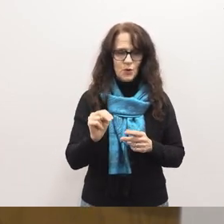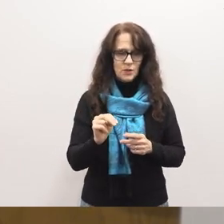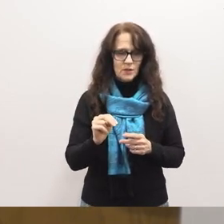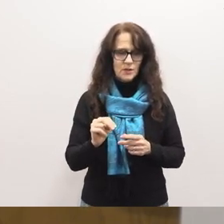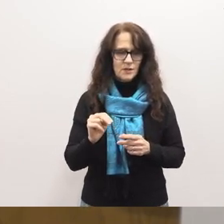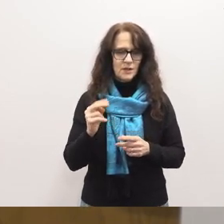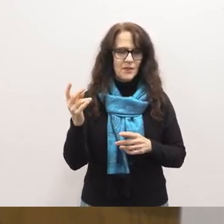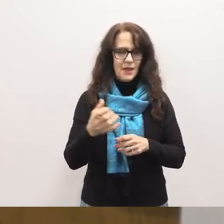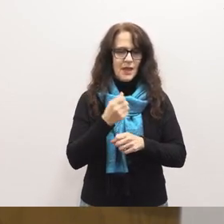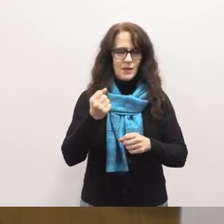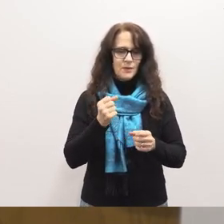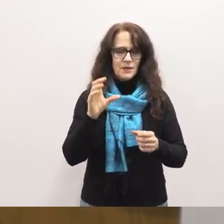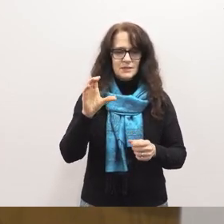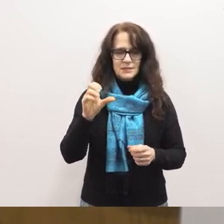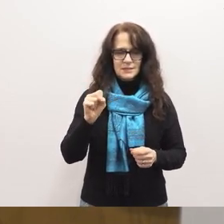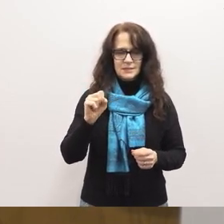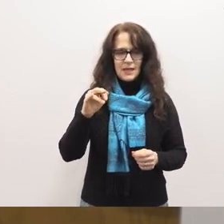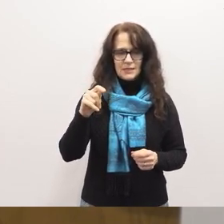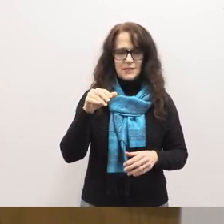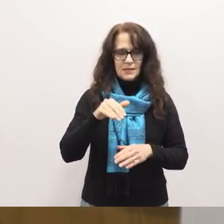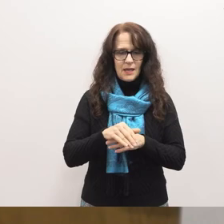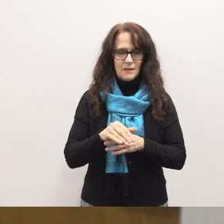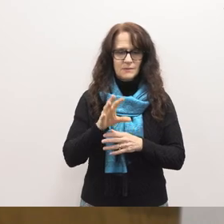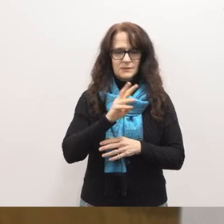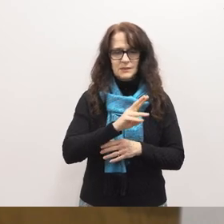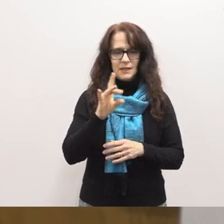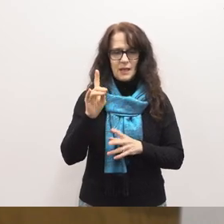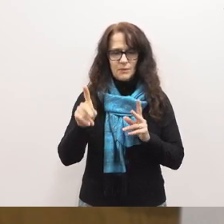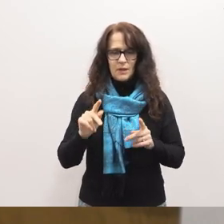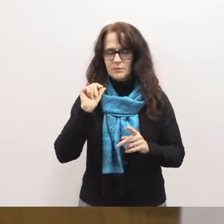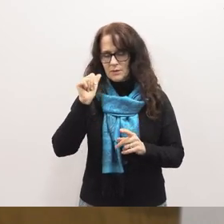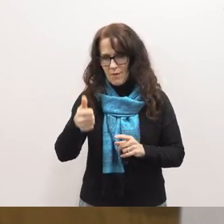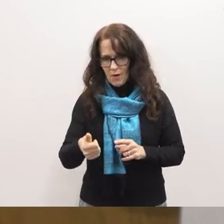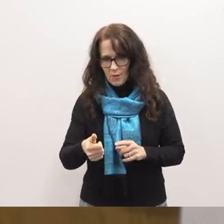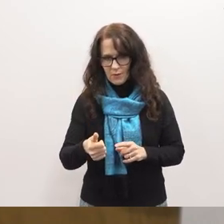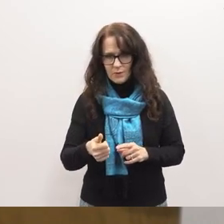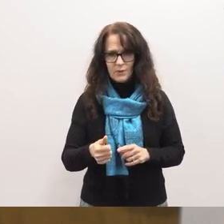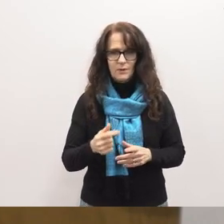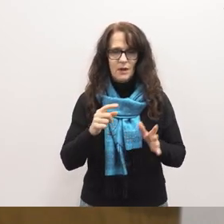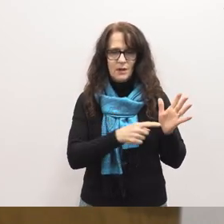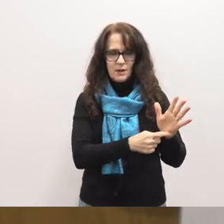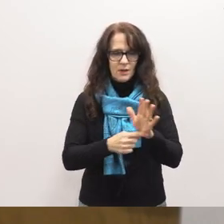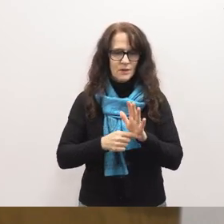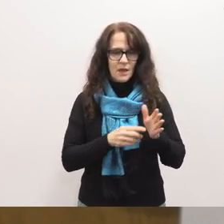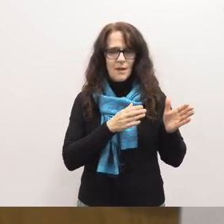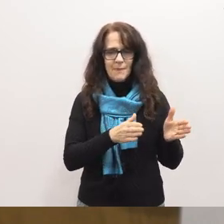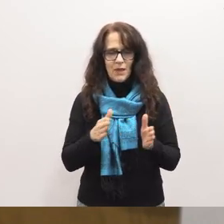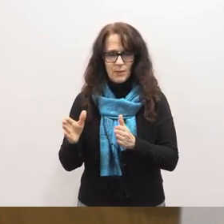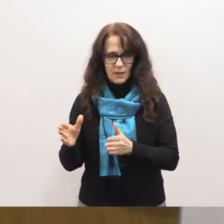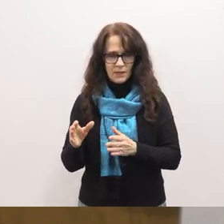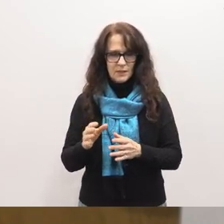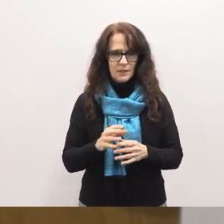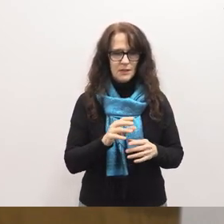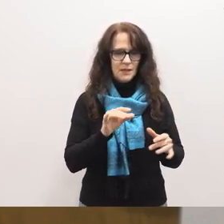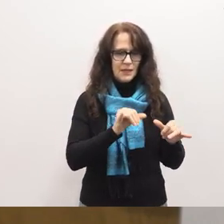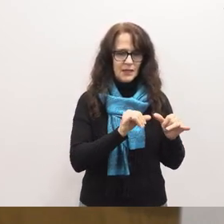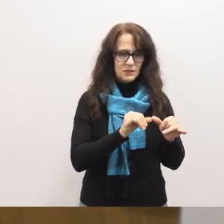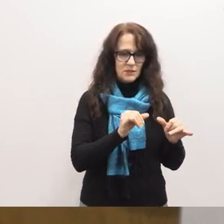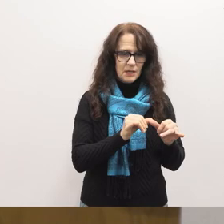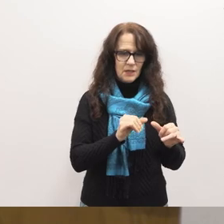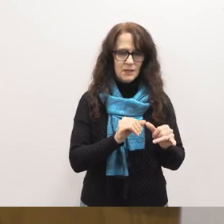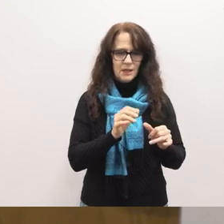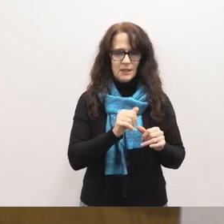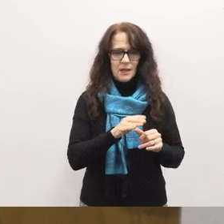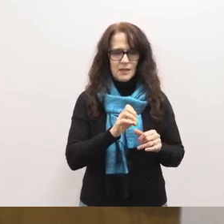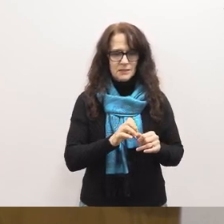their annual site night tomorrow at 6 to 8 p.m. And we will be having our display of our pathways, such as our engineering pathway,